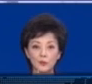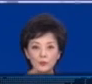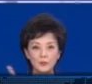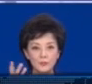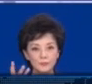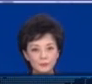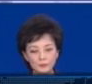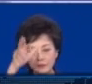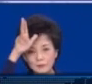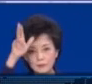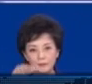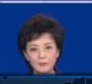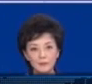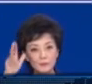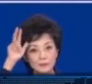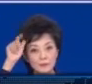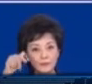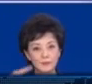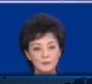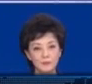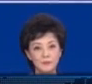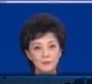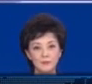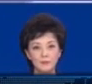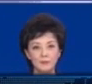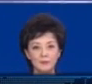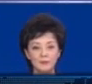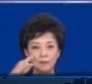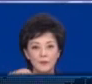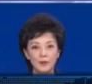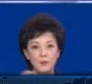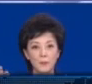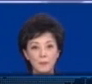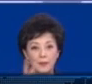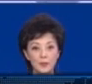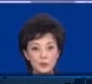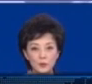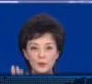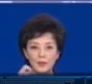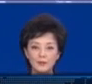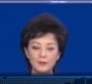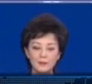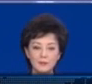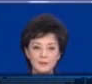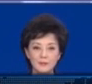The leader of the Central Steering Group, Vice Premier Sun Chunlan, inspected communities in